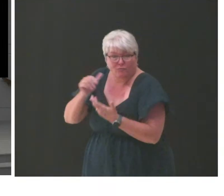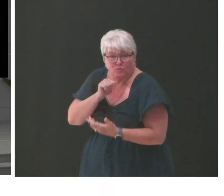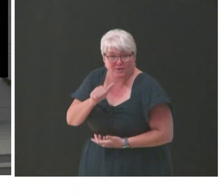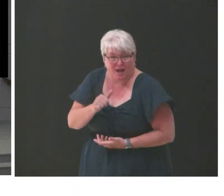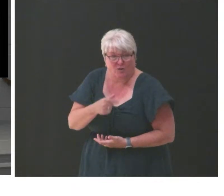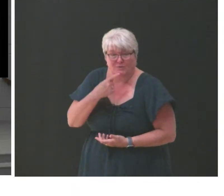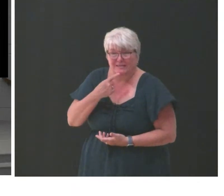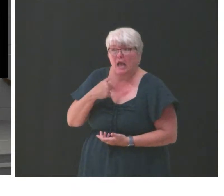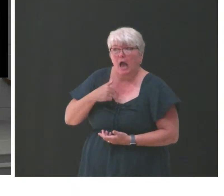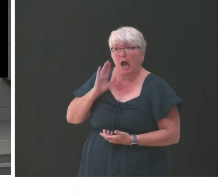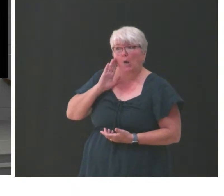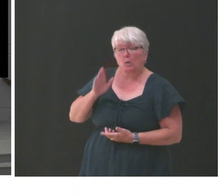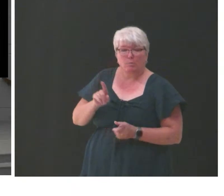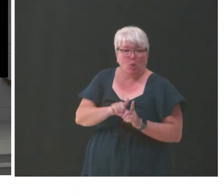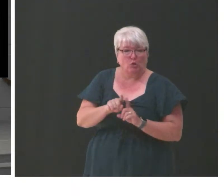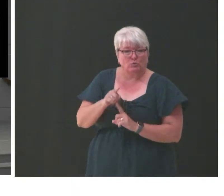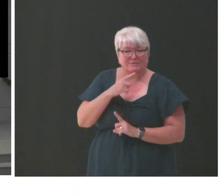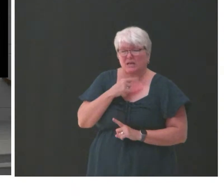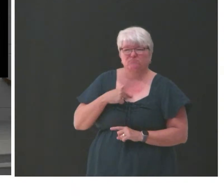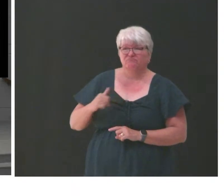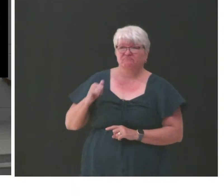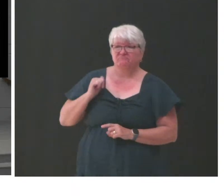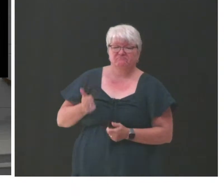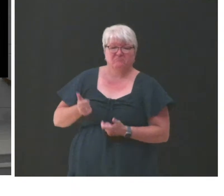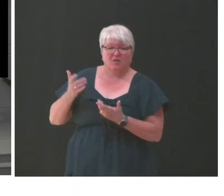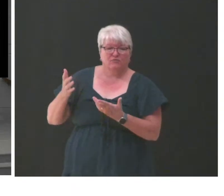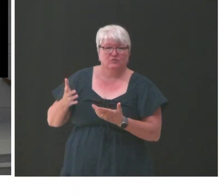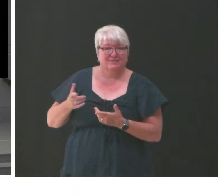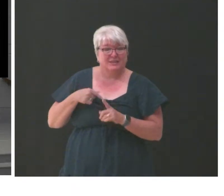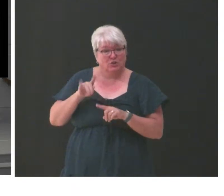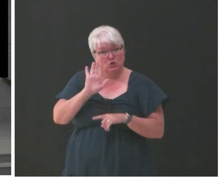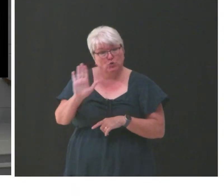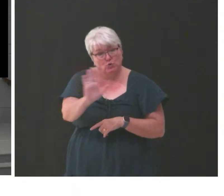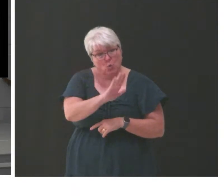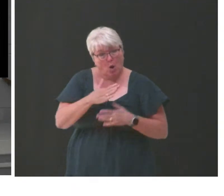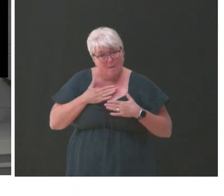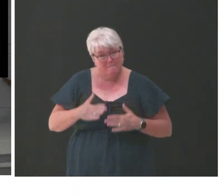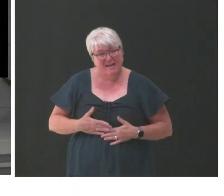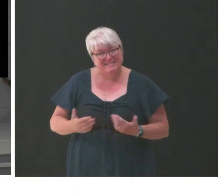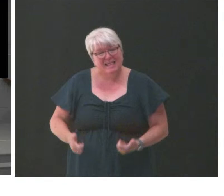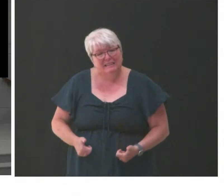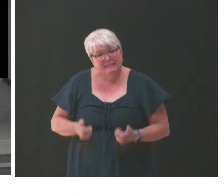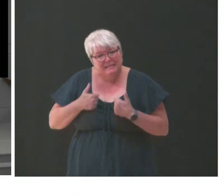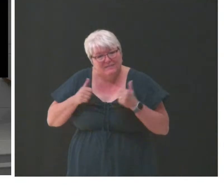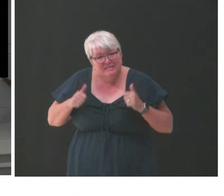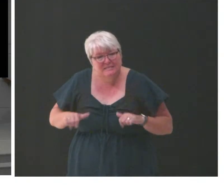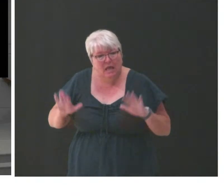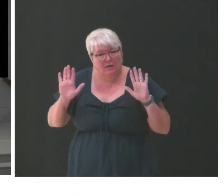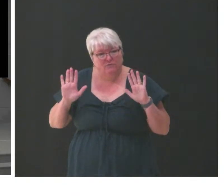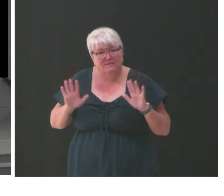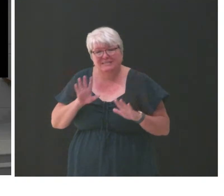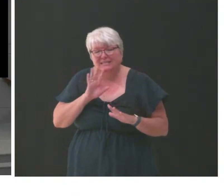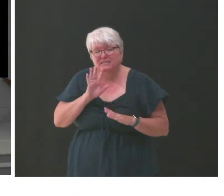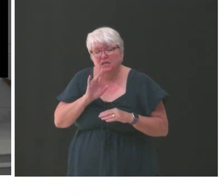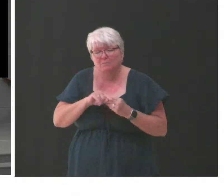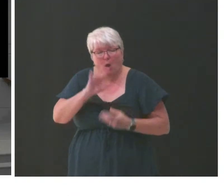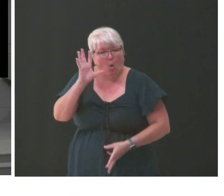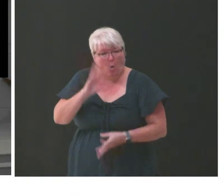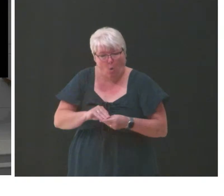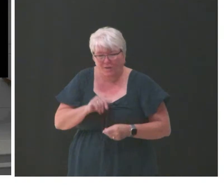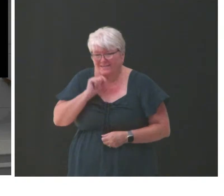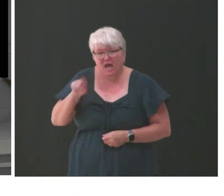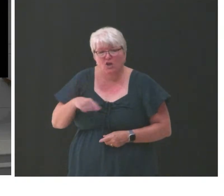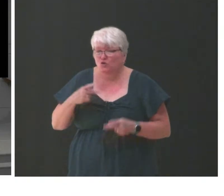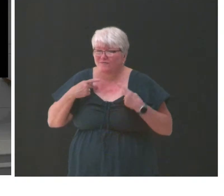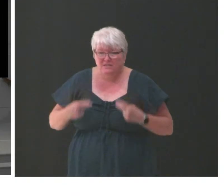can say, I will, but you can also say, I won't. And look at that. It says your bodies as a living sacrifice. He's talking about the whole thing, not just your